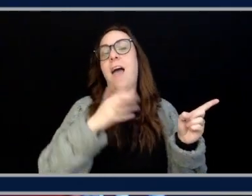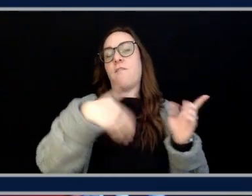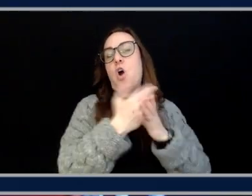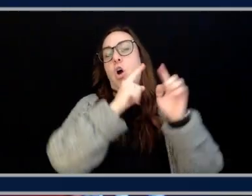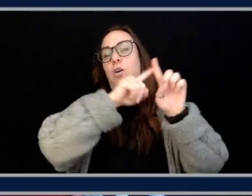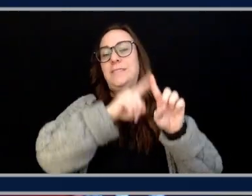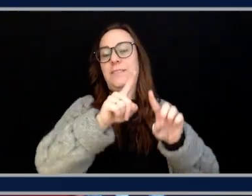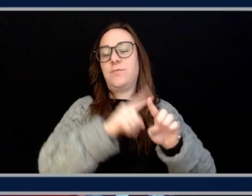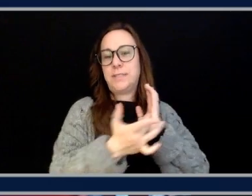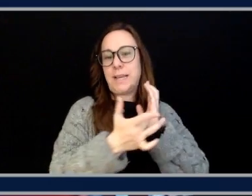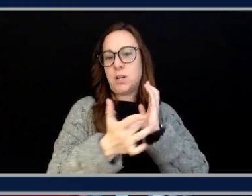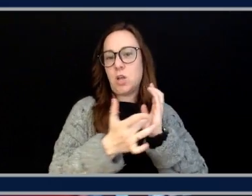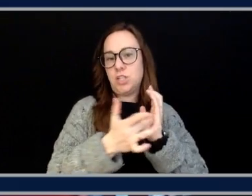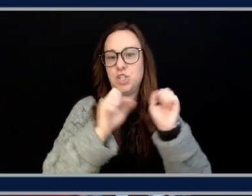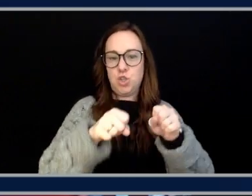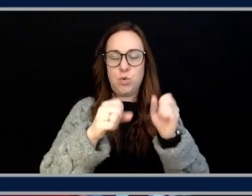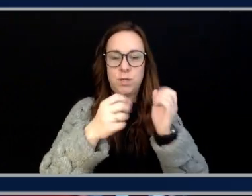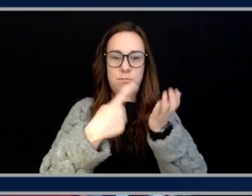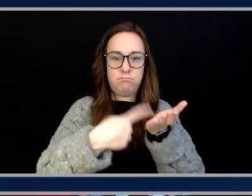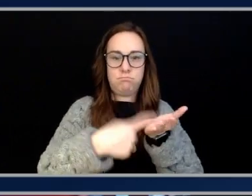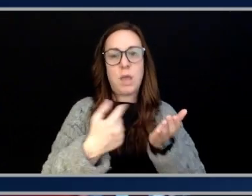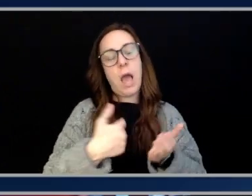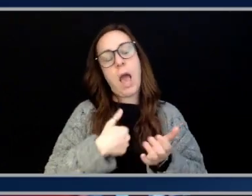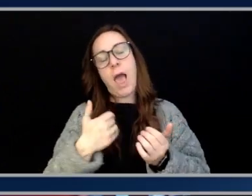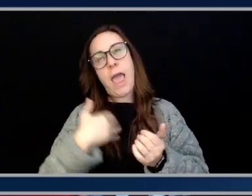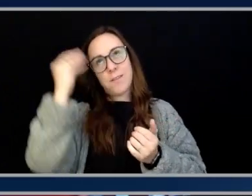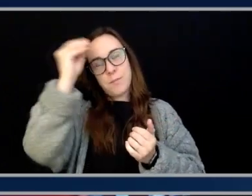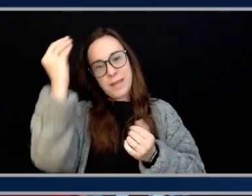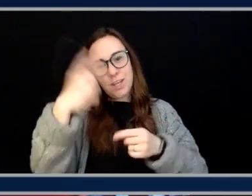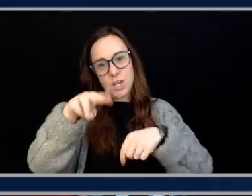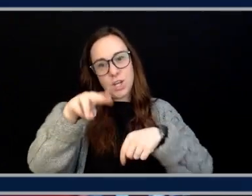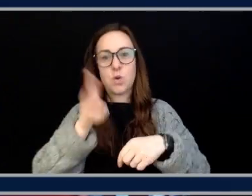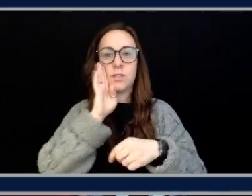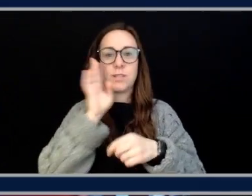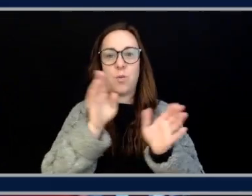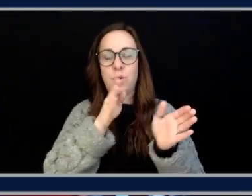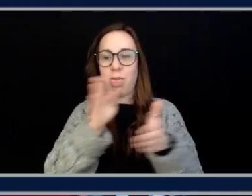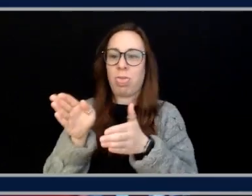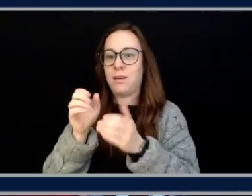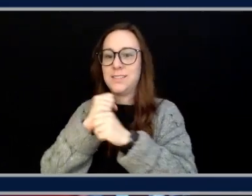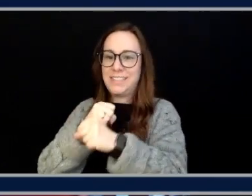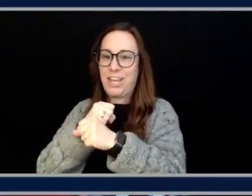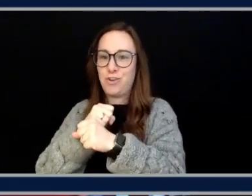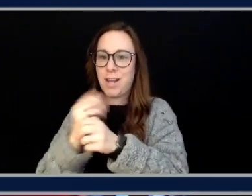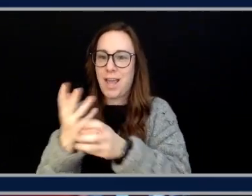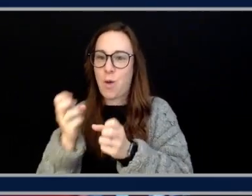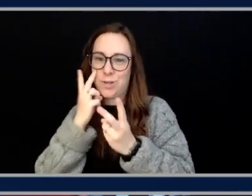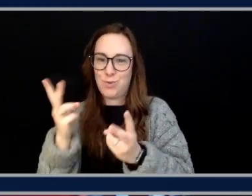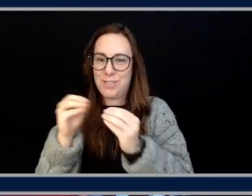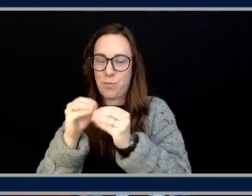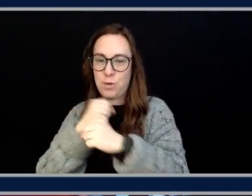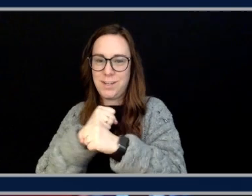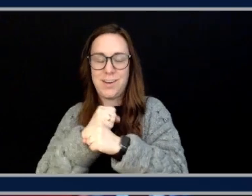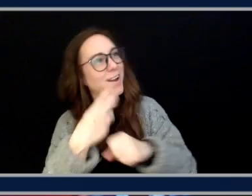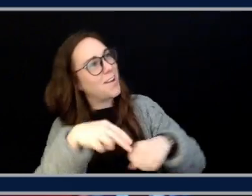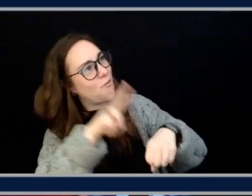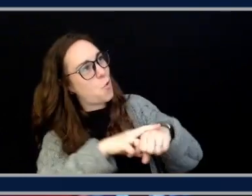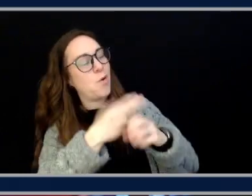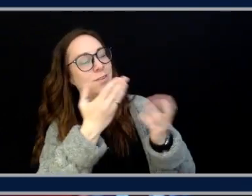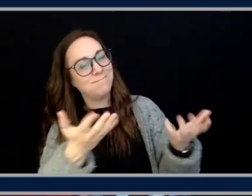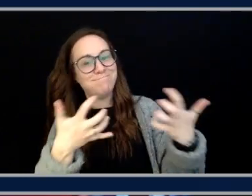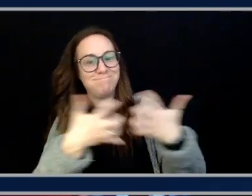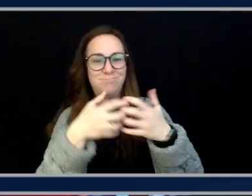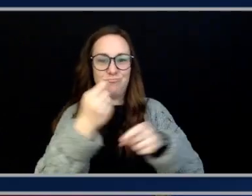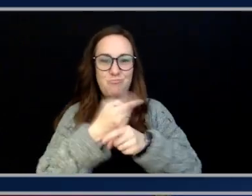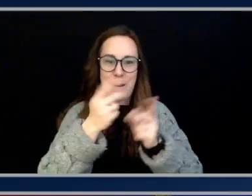of for AWS. Now, I'm biased, so of course I'm going to look at... We're going to head on over to security. We're going to head over to security. Who would have thought? Oh, come on.